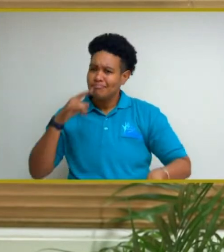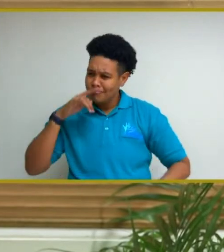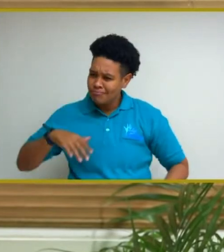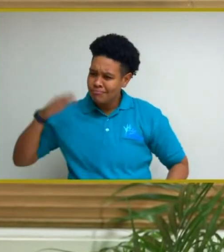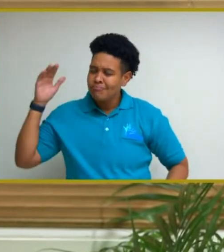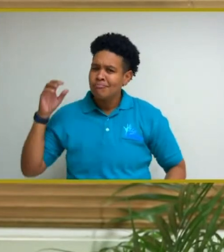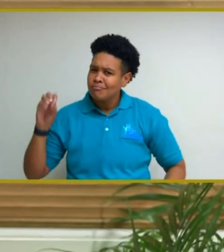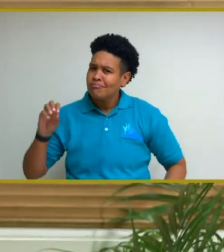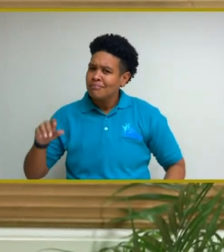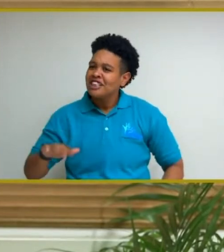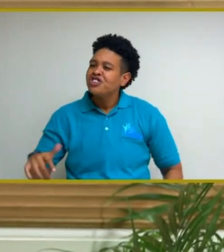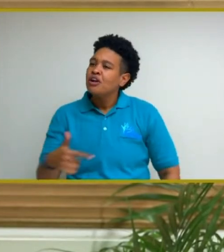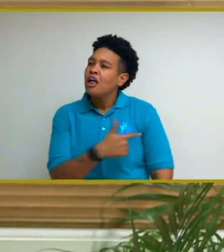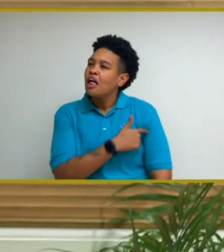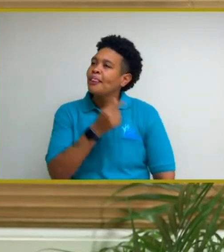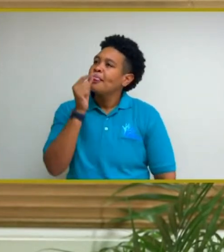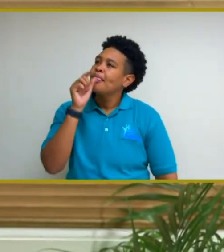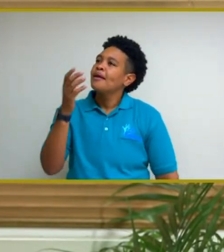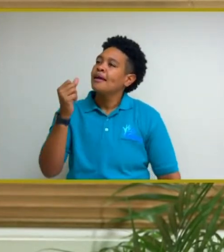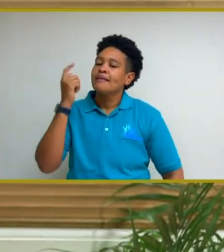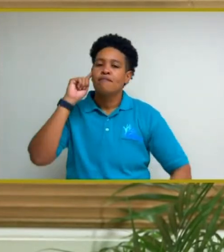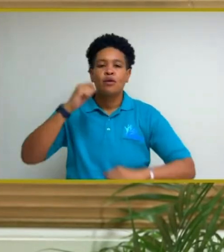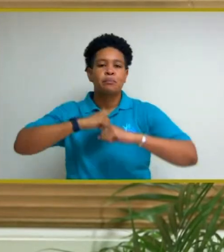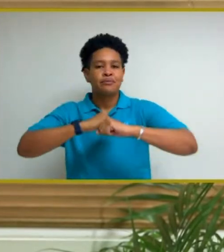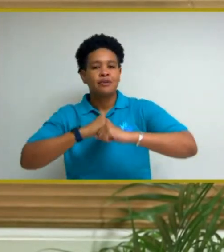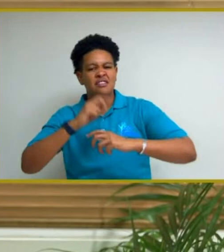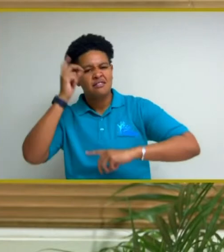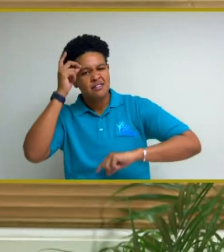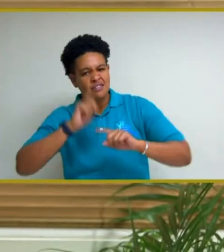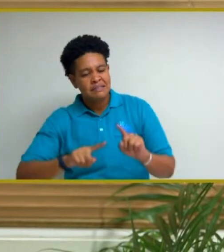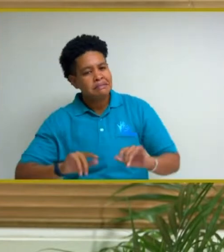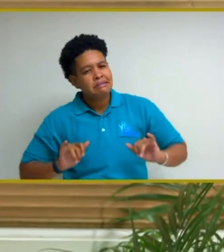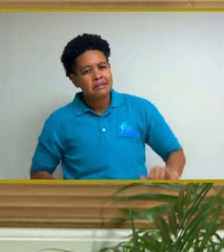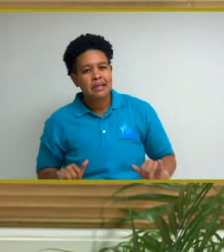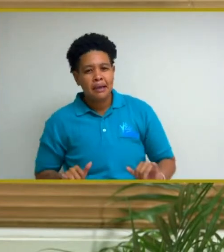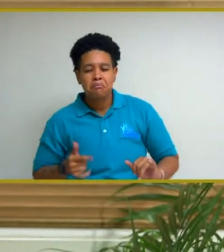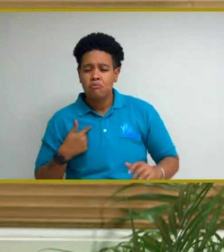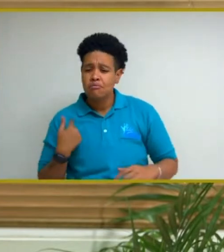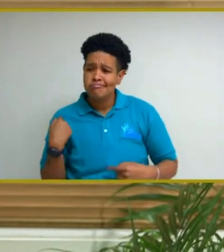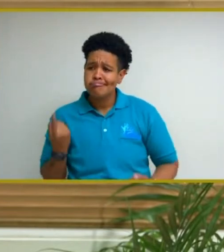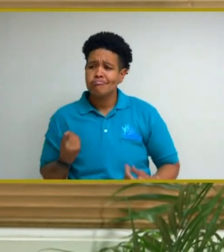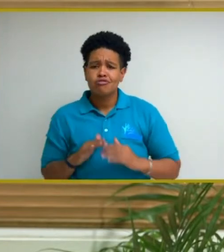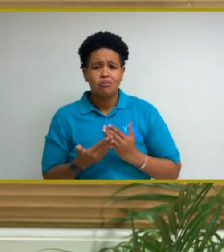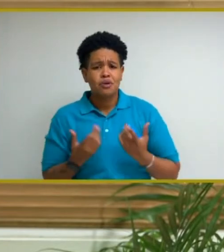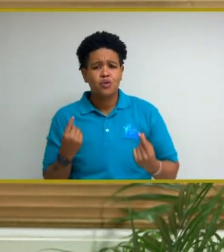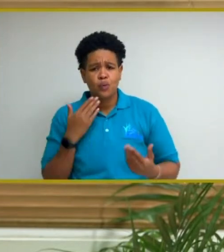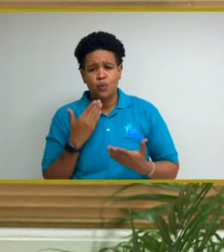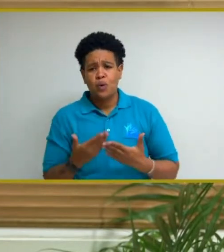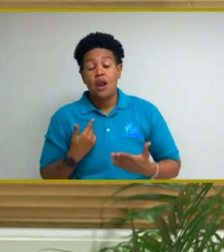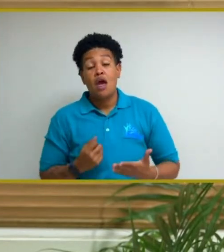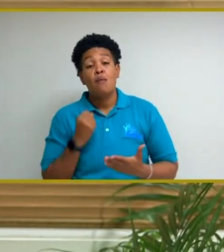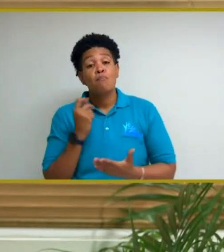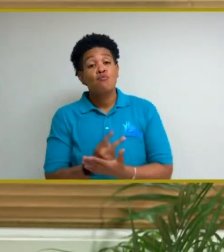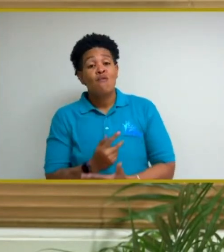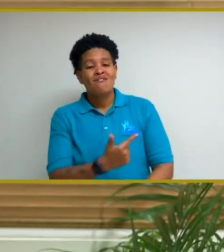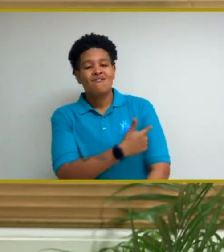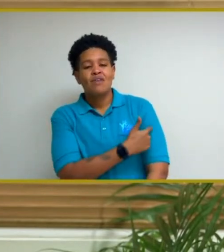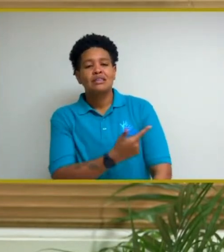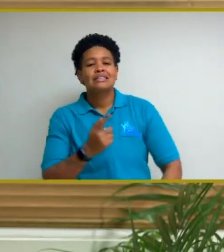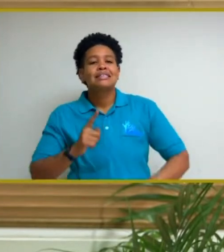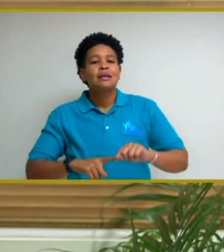where we vaccinate based on approved vaccines by the World Health